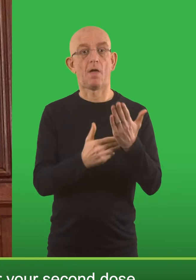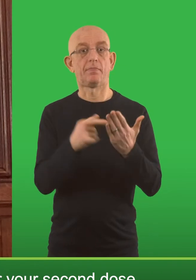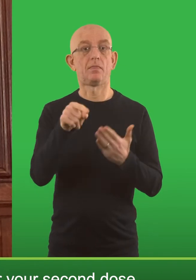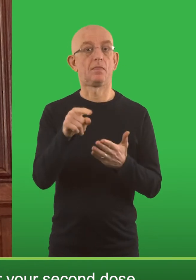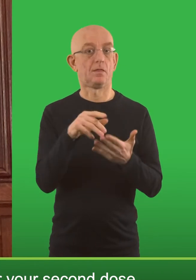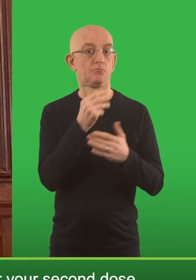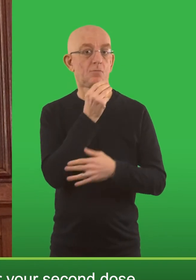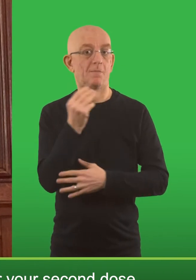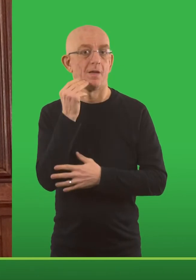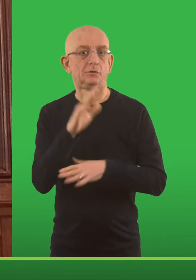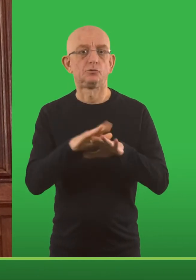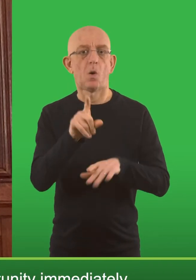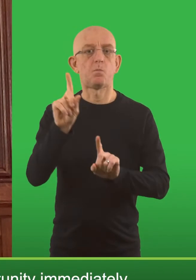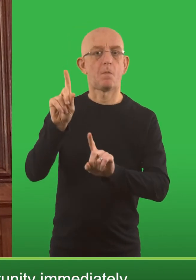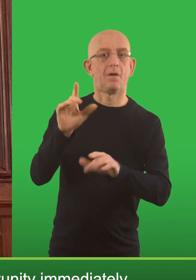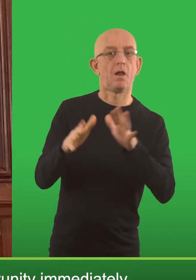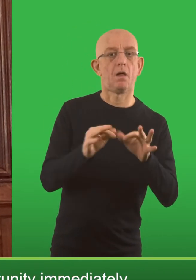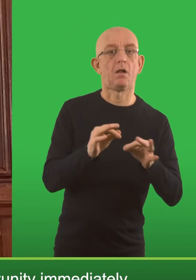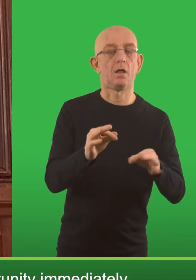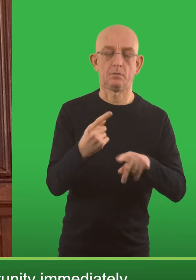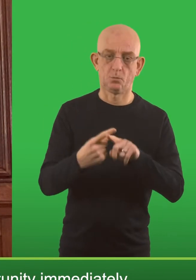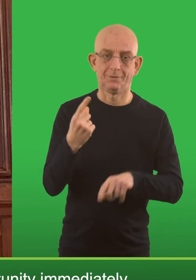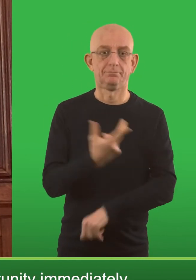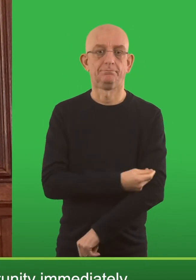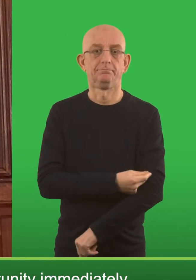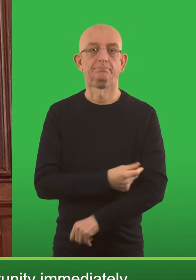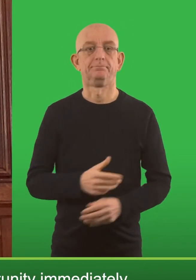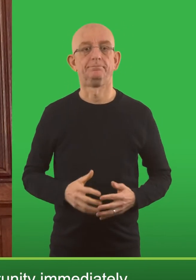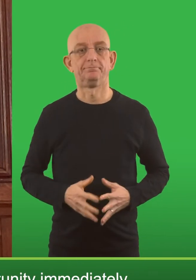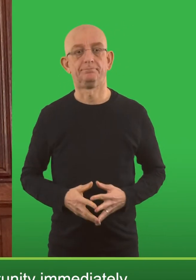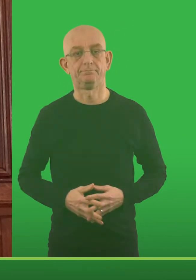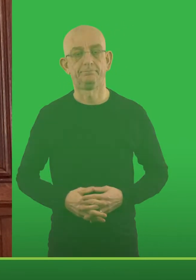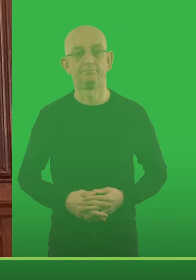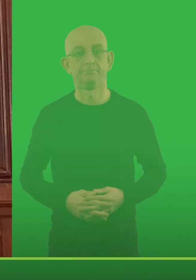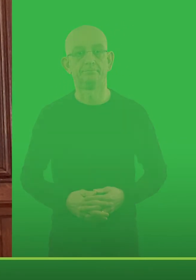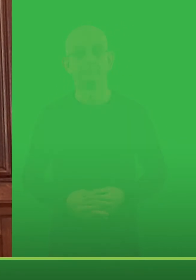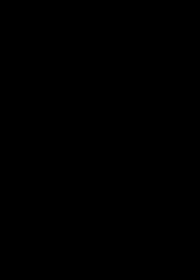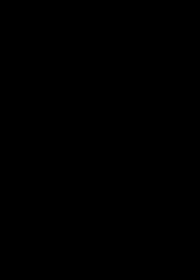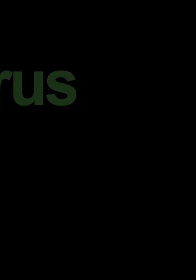vaccine during the holy month of Ramadan, please do not delay and take up that opportunity immediately.